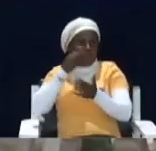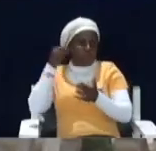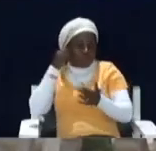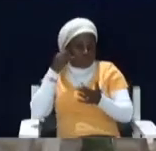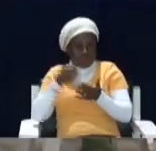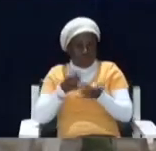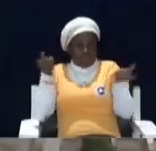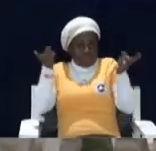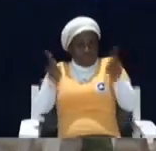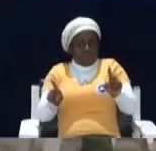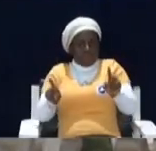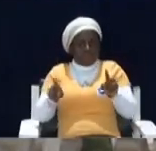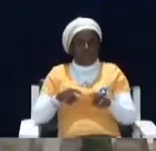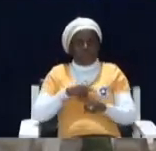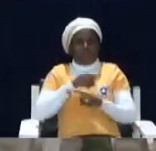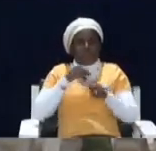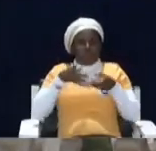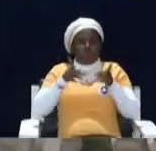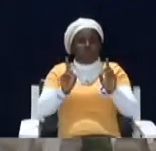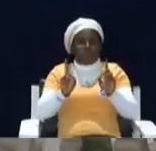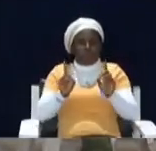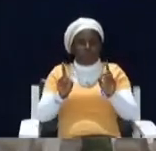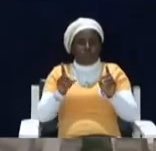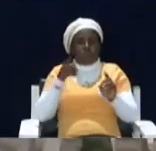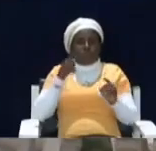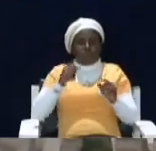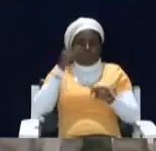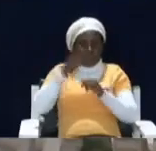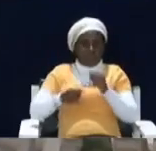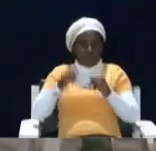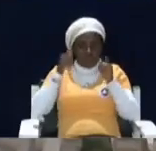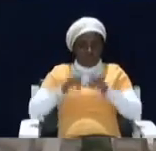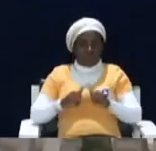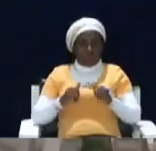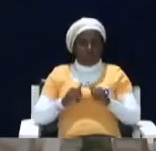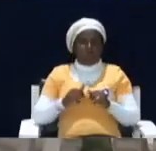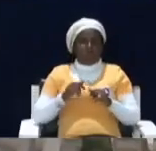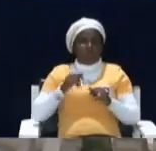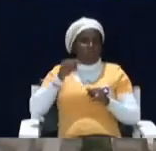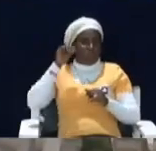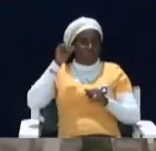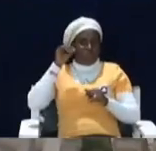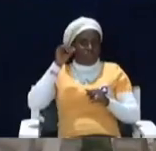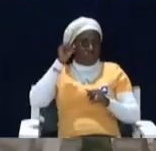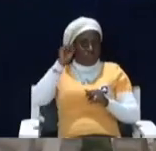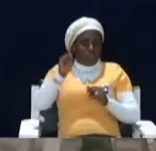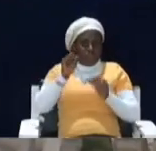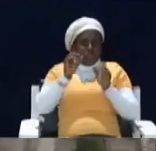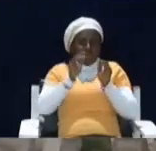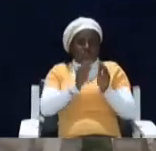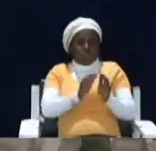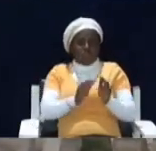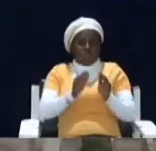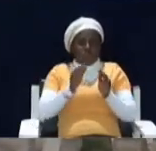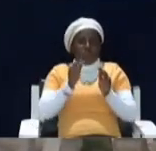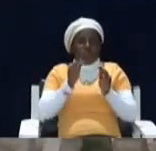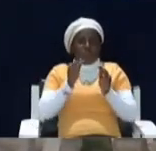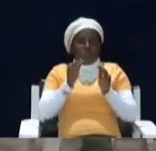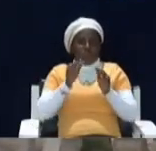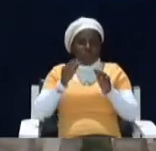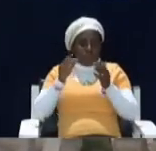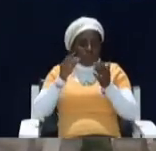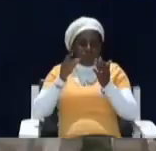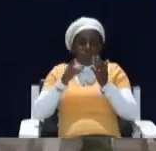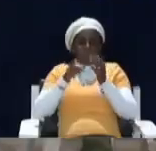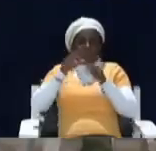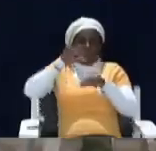happened when, during this last convention, I dropped my anointing oil in Daddy Gio's